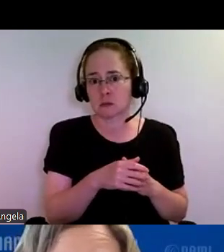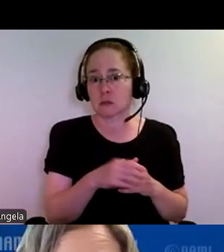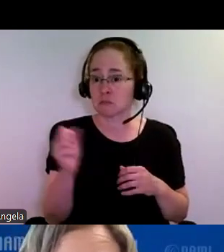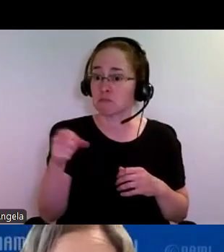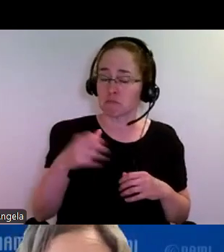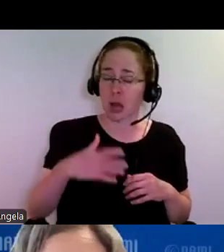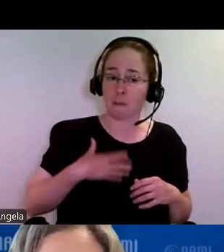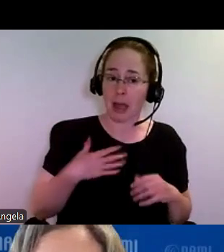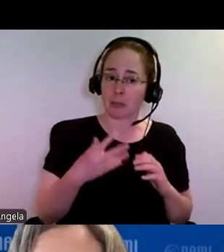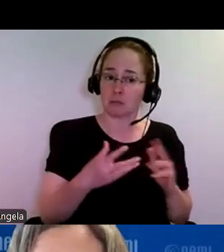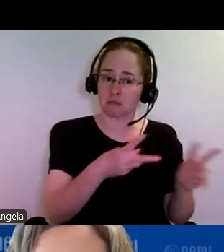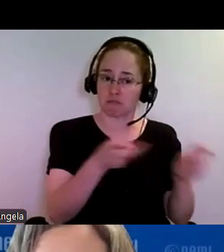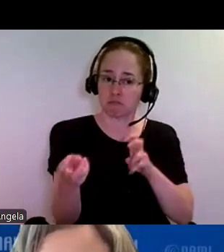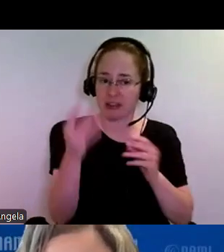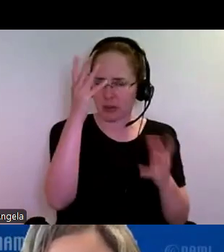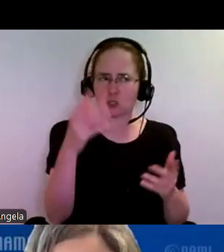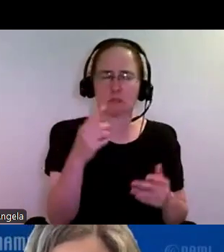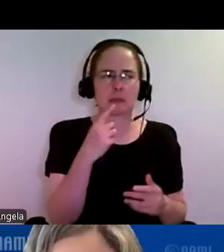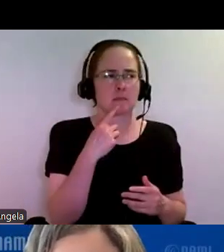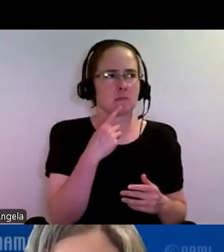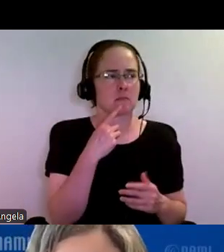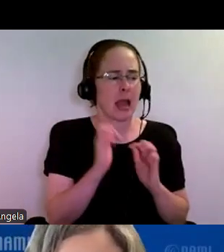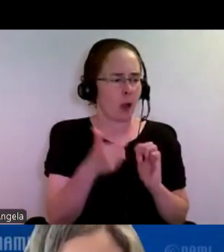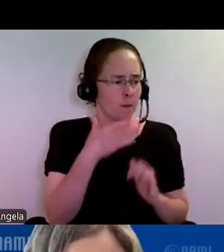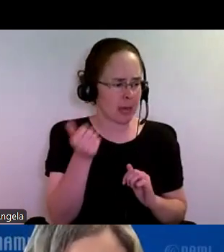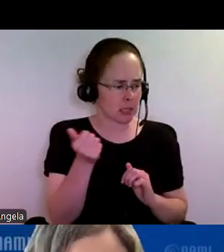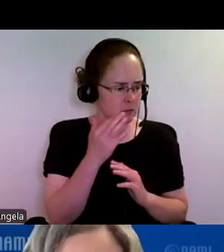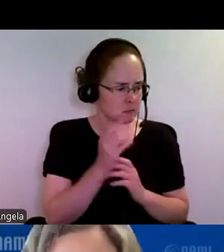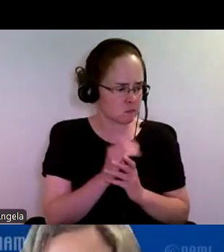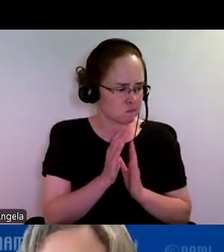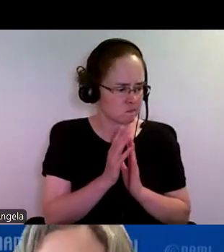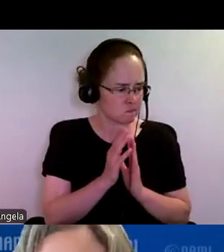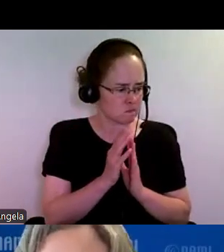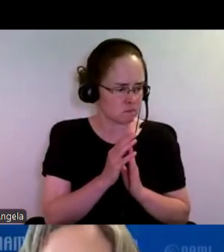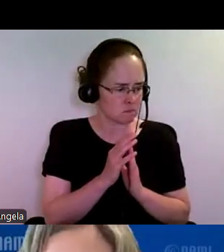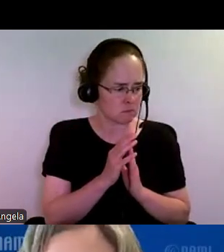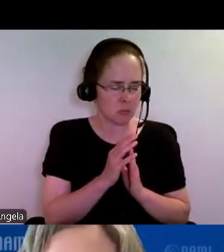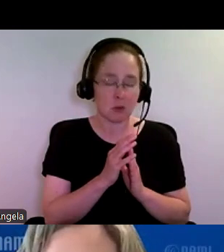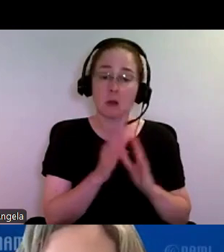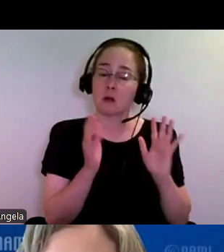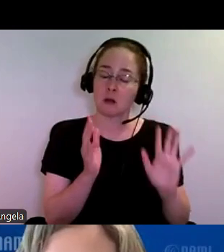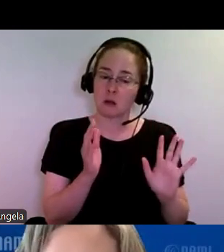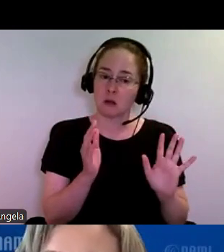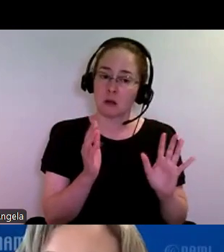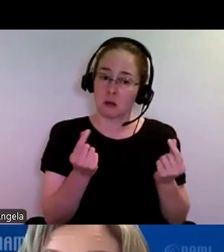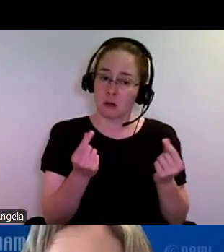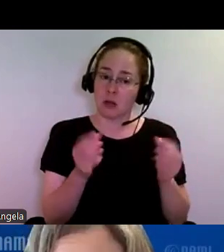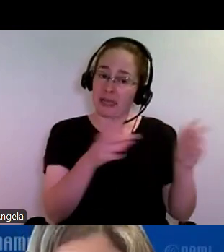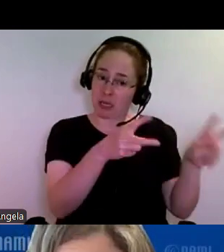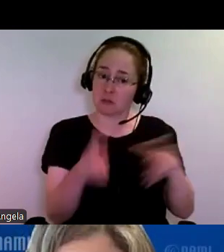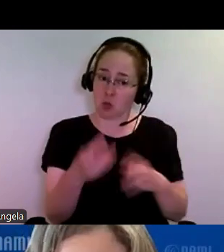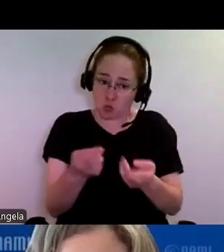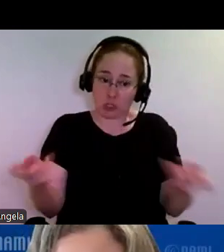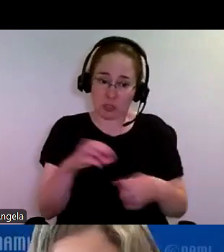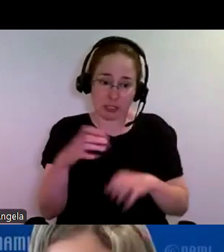to. Let me think of what the best way, if I have I can drop the resources in the chat.